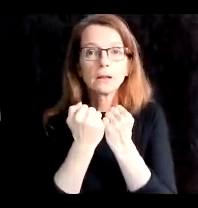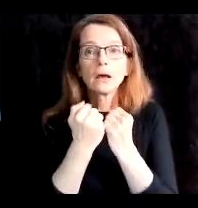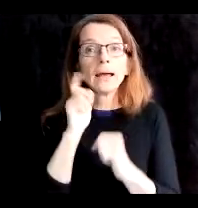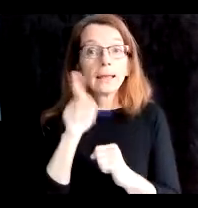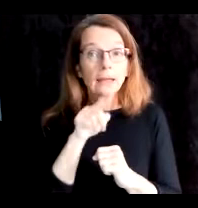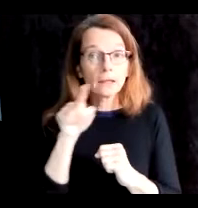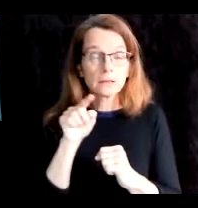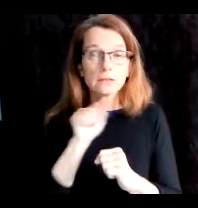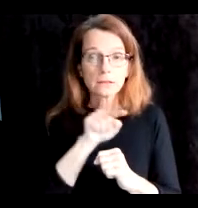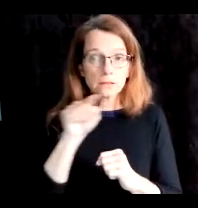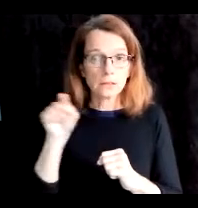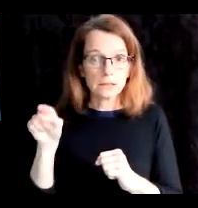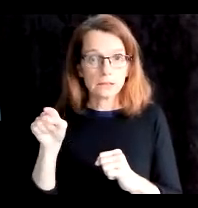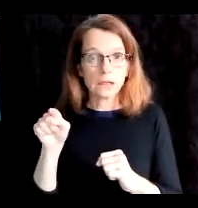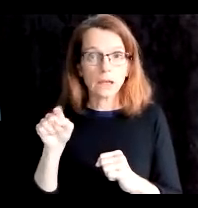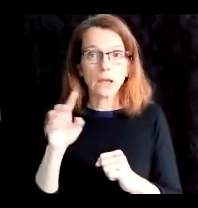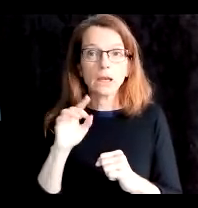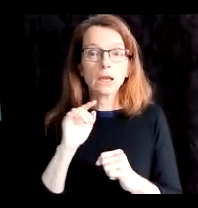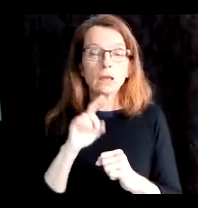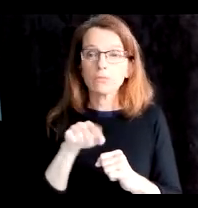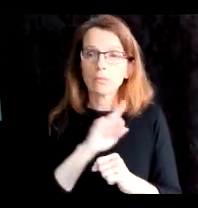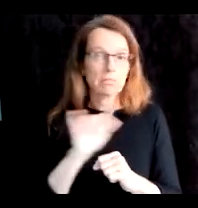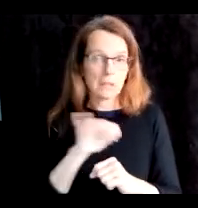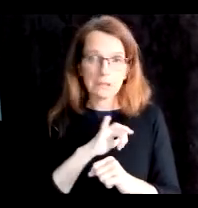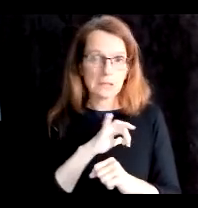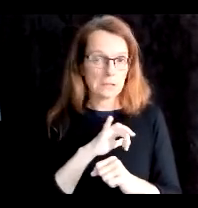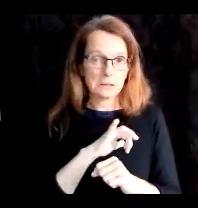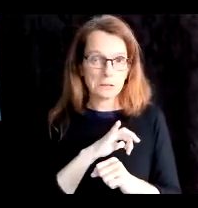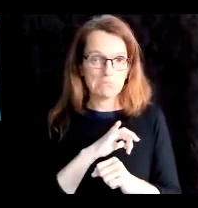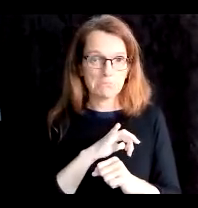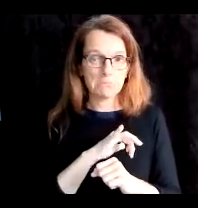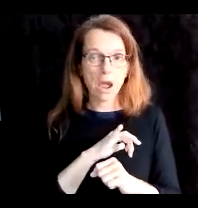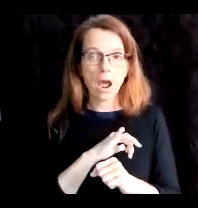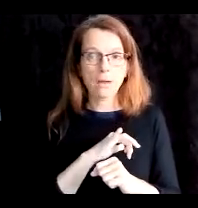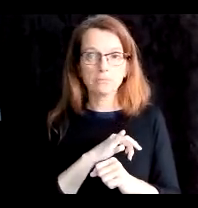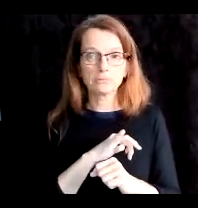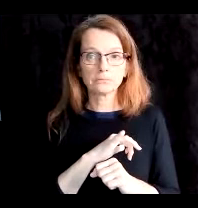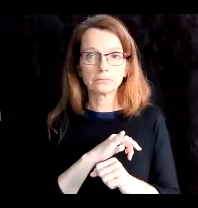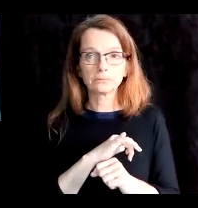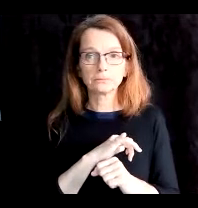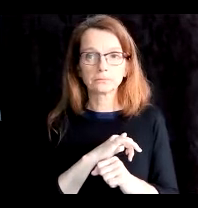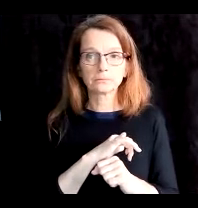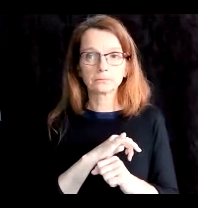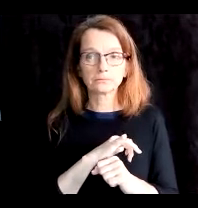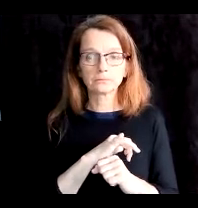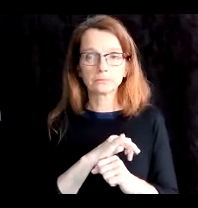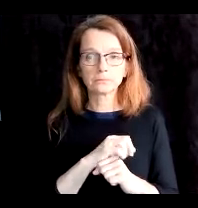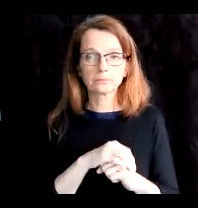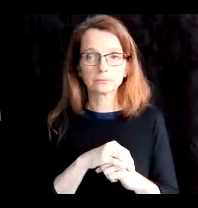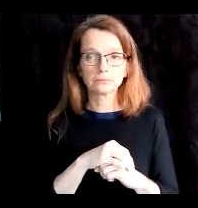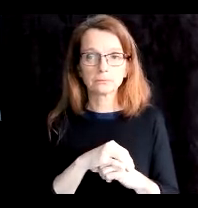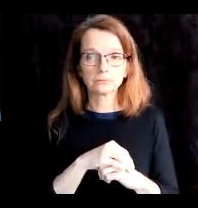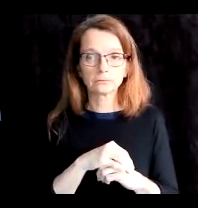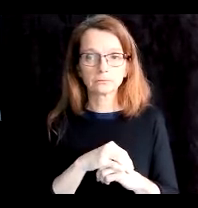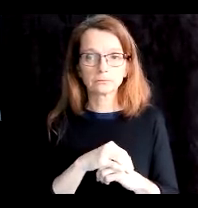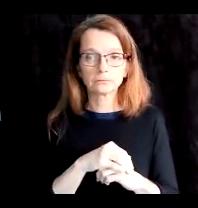according to ancient Greece and Aristotle, is a kind of idiot, meaning you could not be interested in politics,